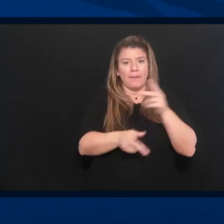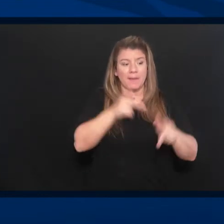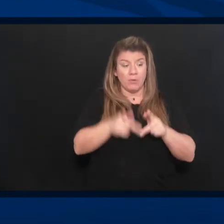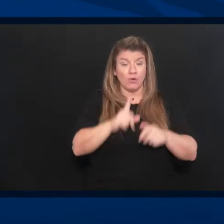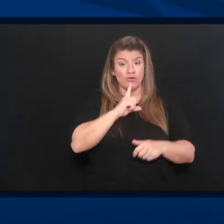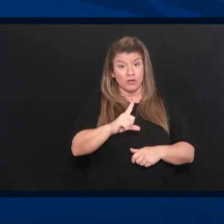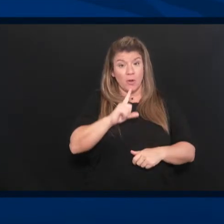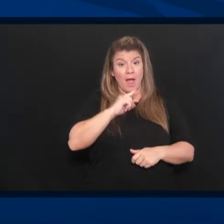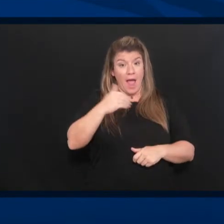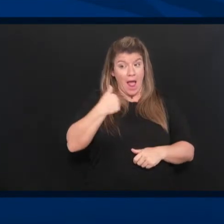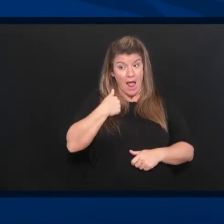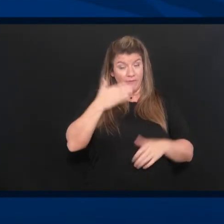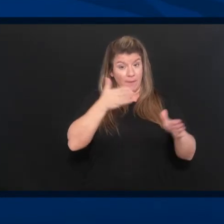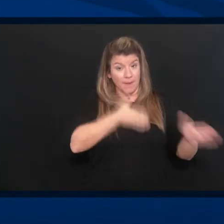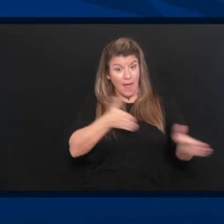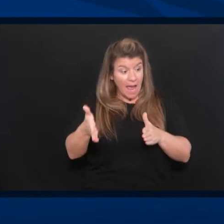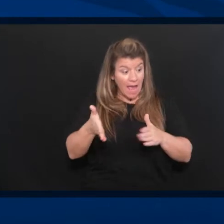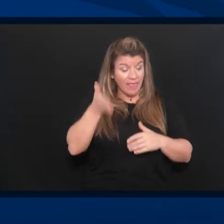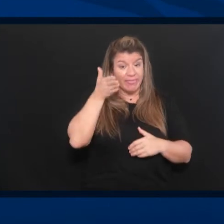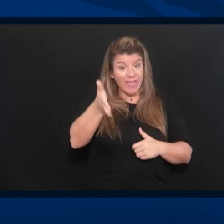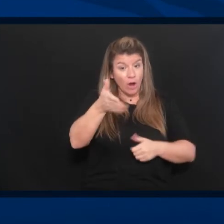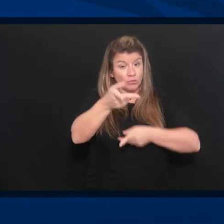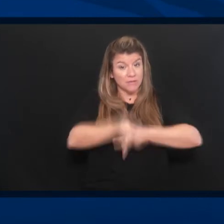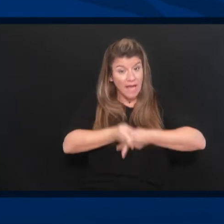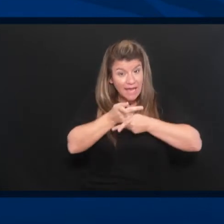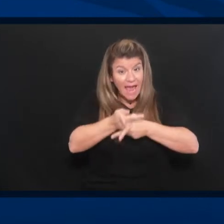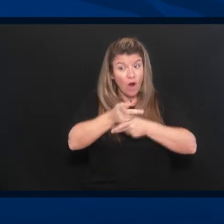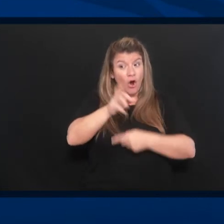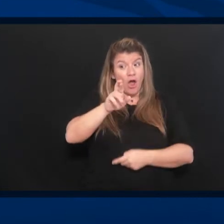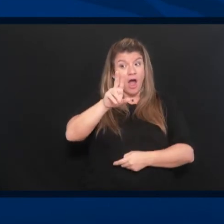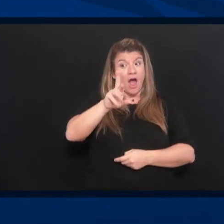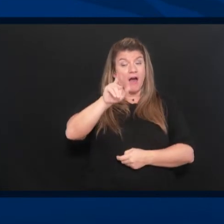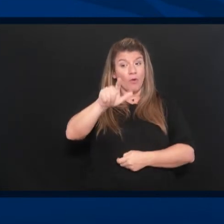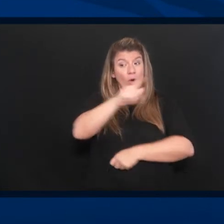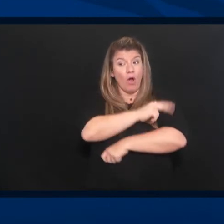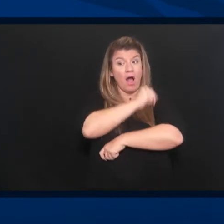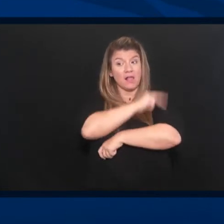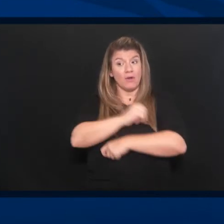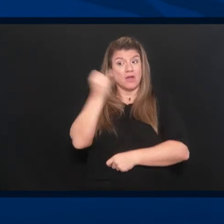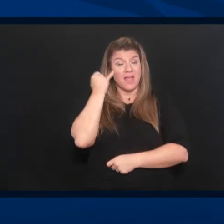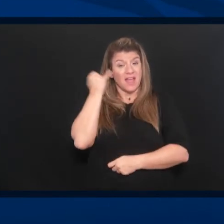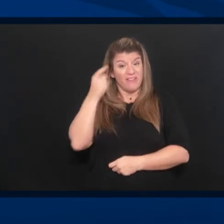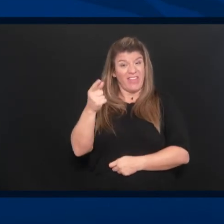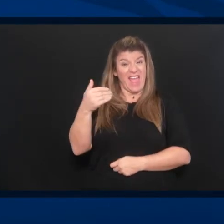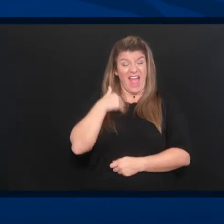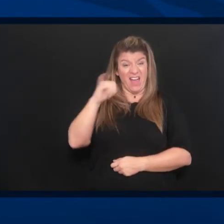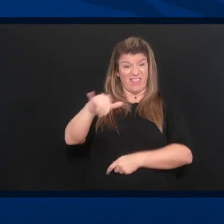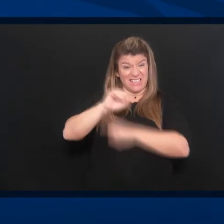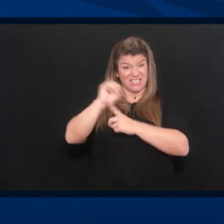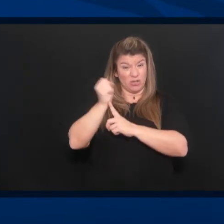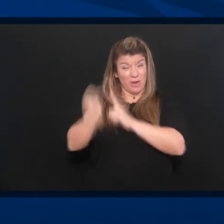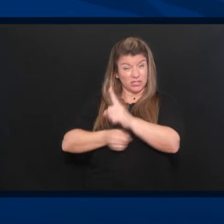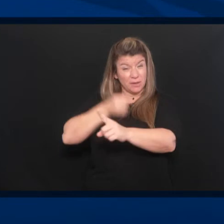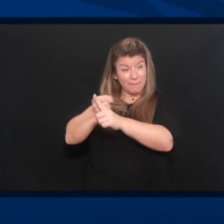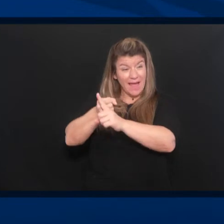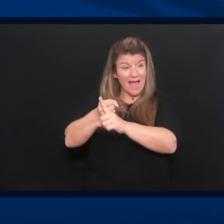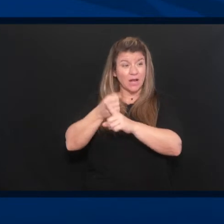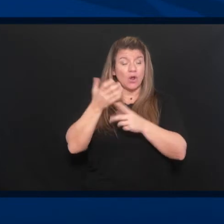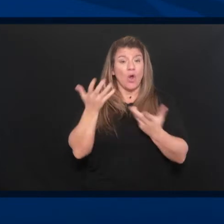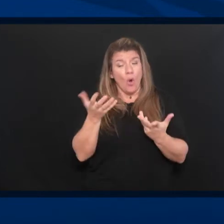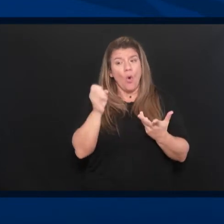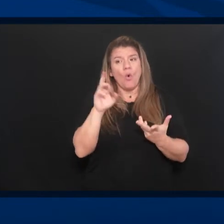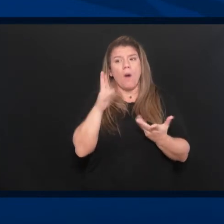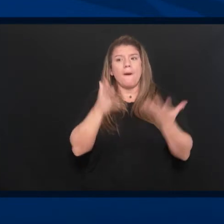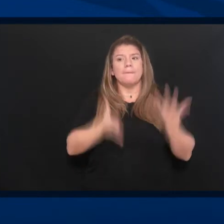place to take care of a rural hospital that may get into that worst case scenario? Or maybe if there would